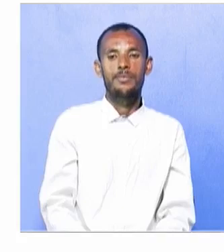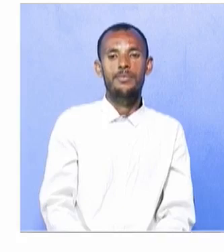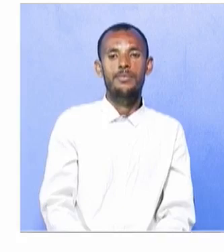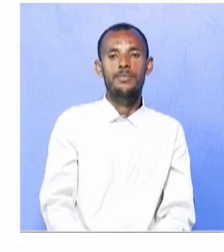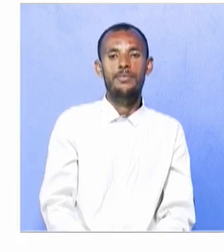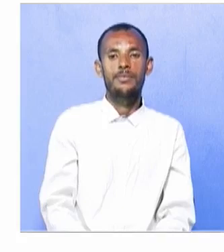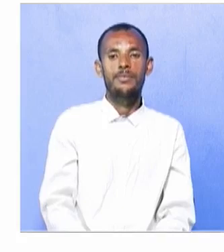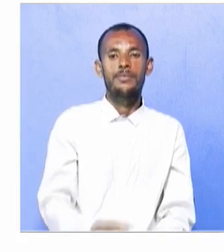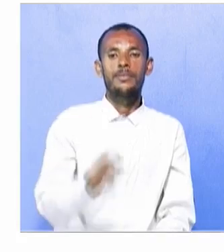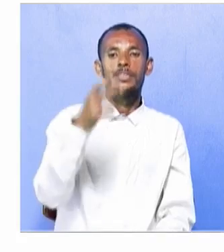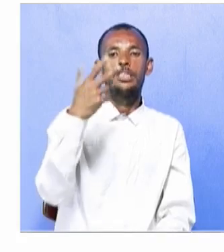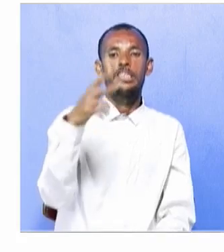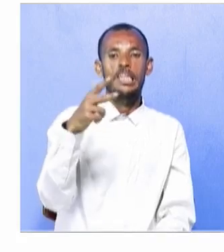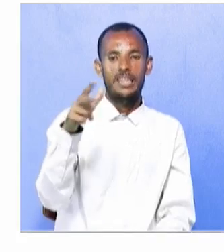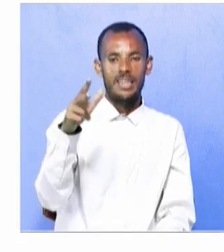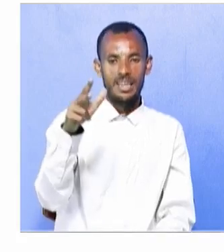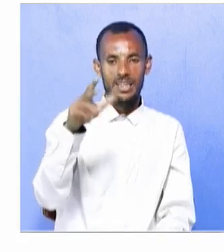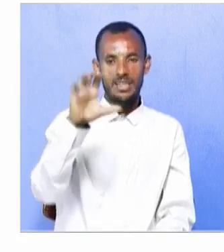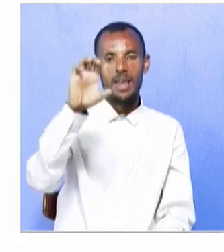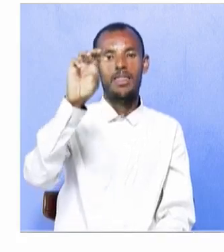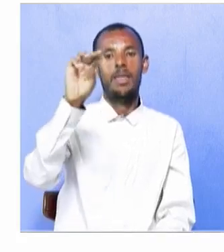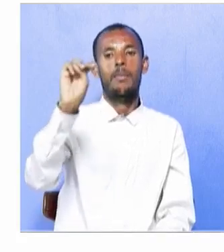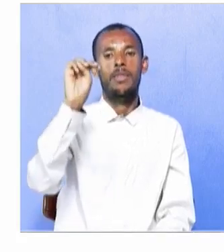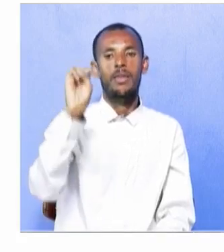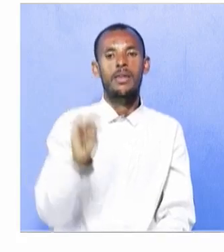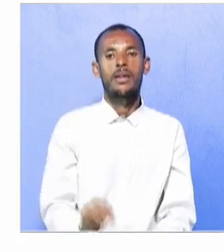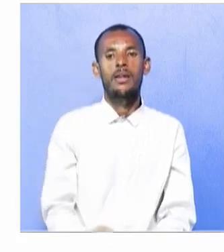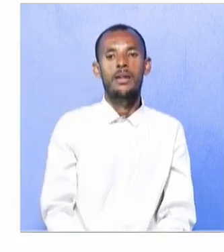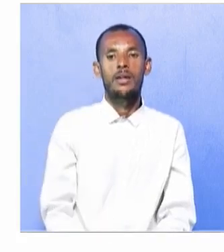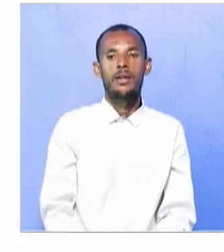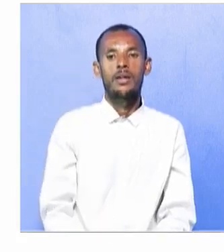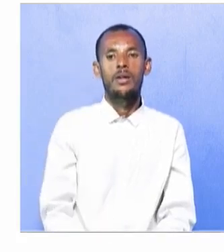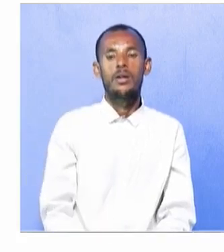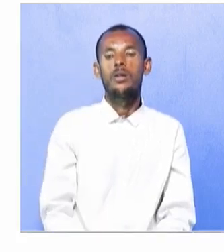30 centimeter. Okay.